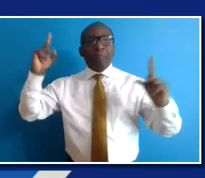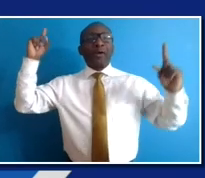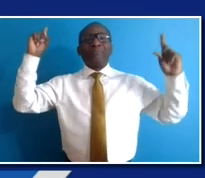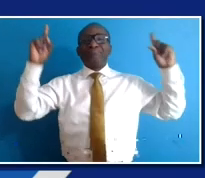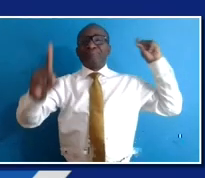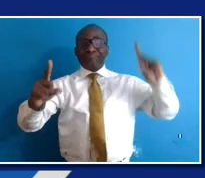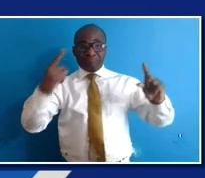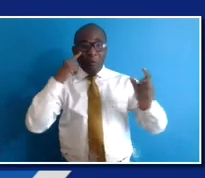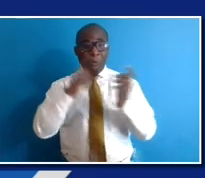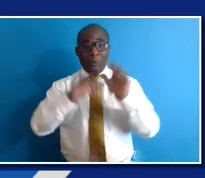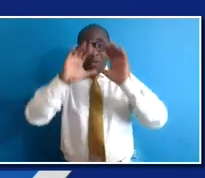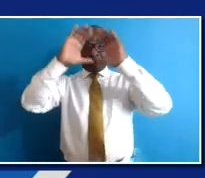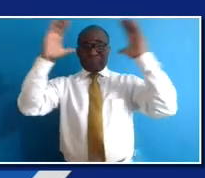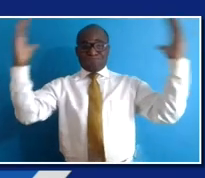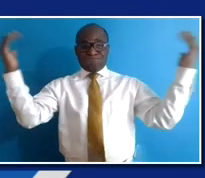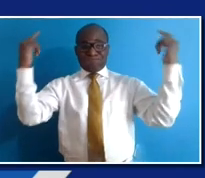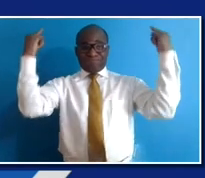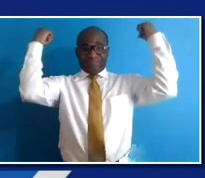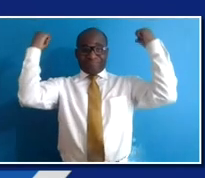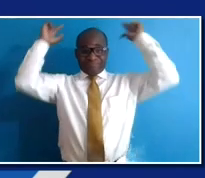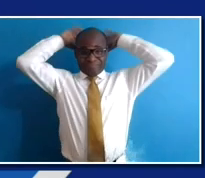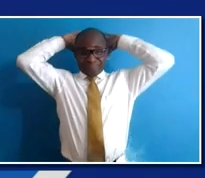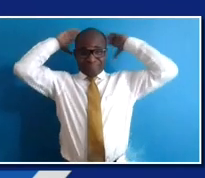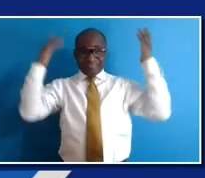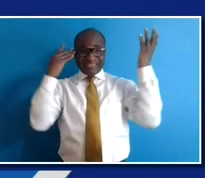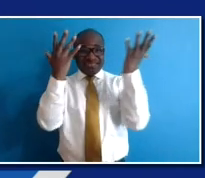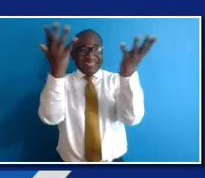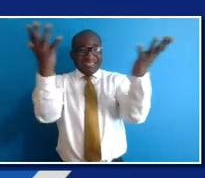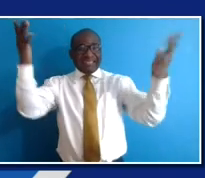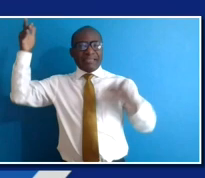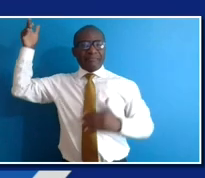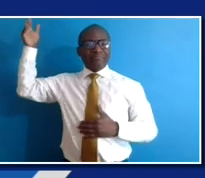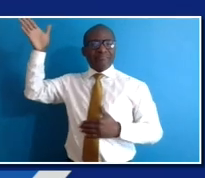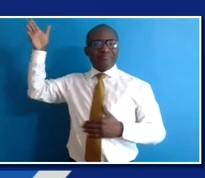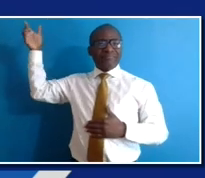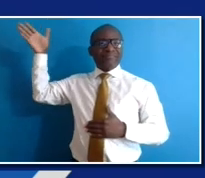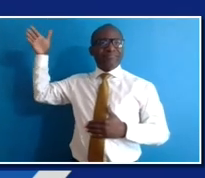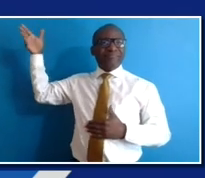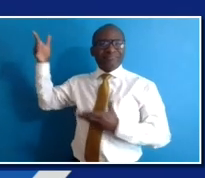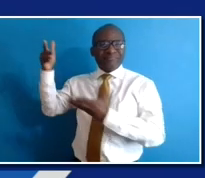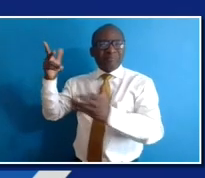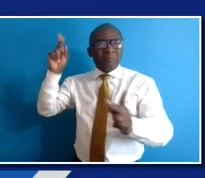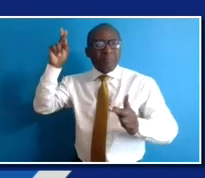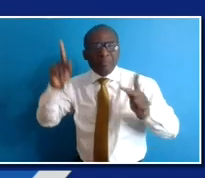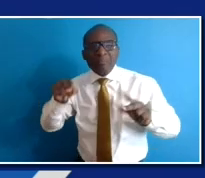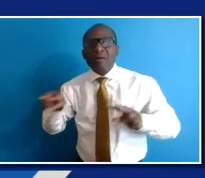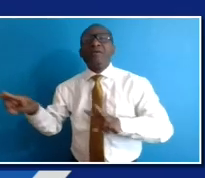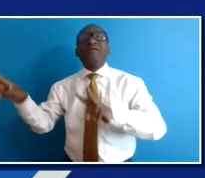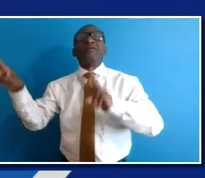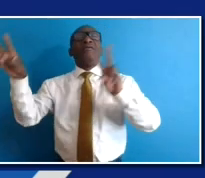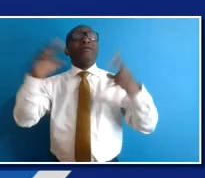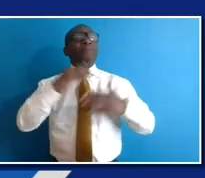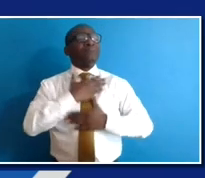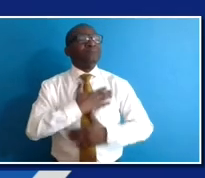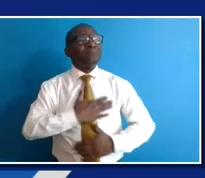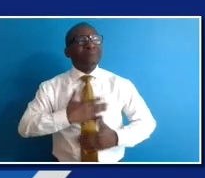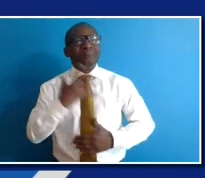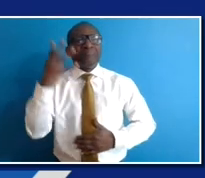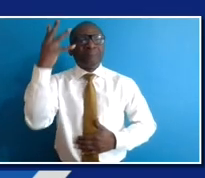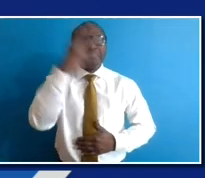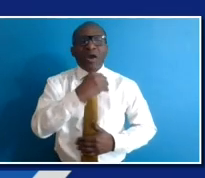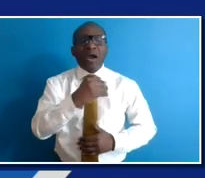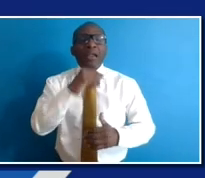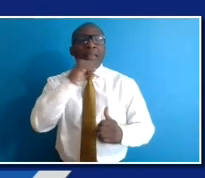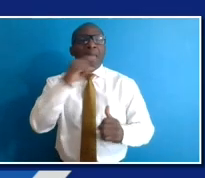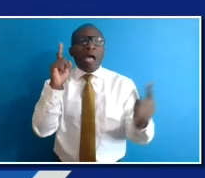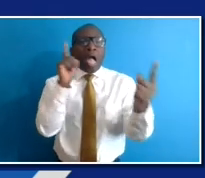each other. And that means that they're enjoying an outdoor day, which is a beautiful day, but they're not in a position to likely spread a virus if they have it, or to receive